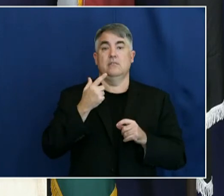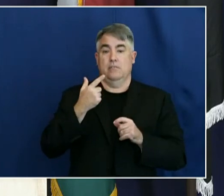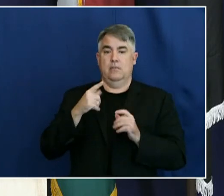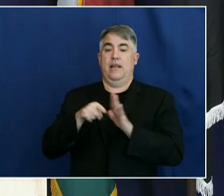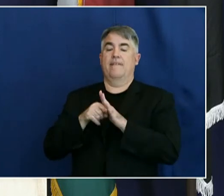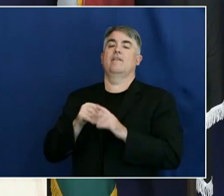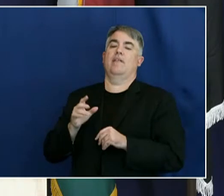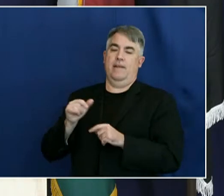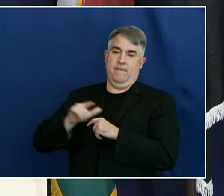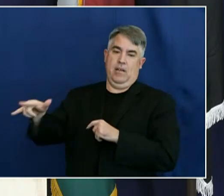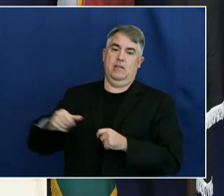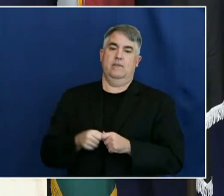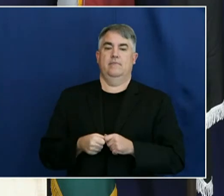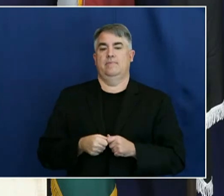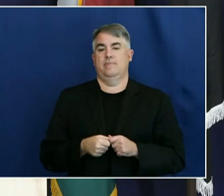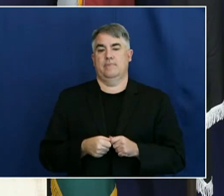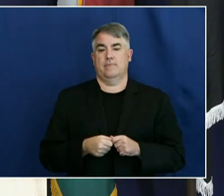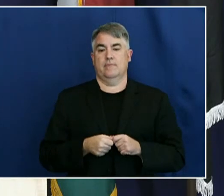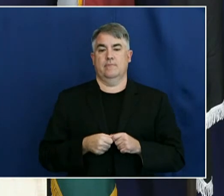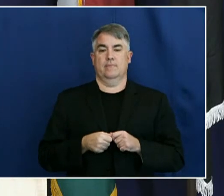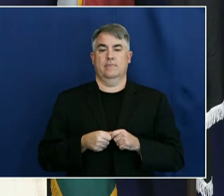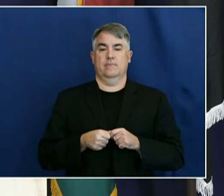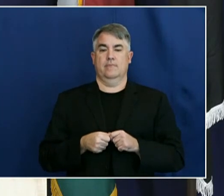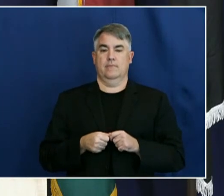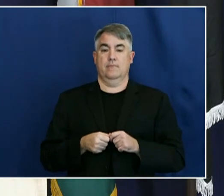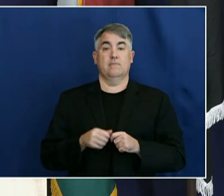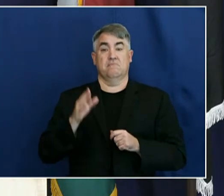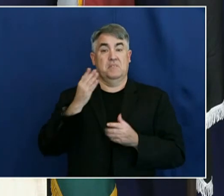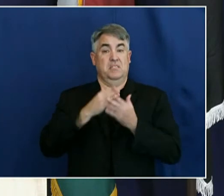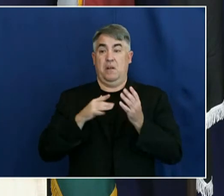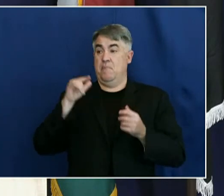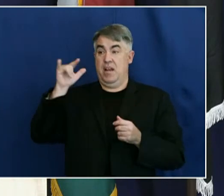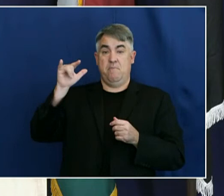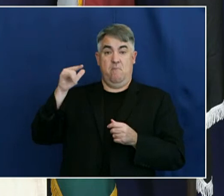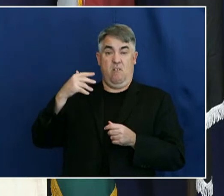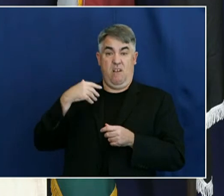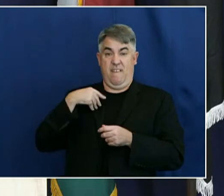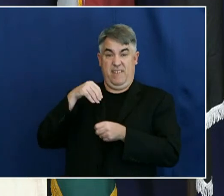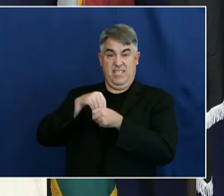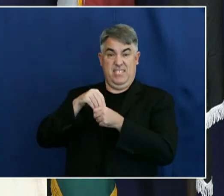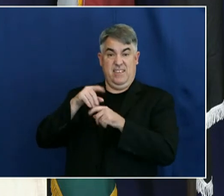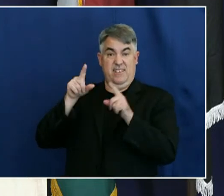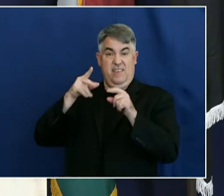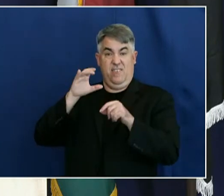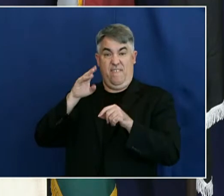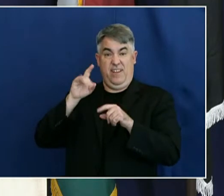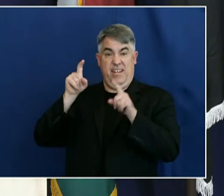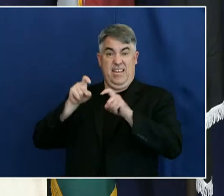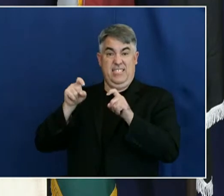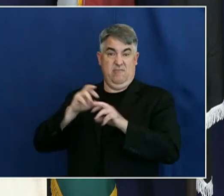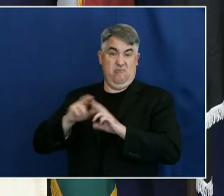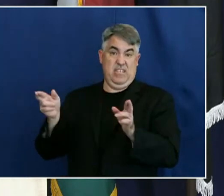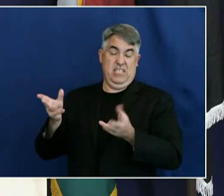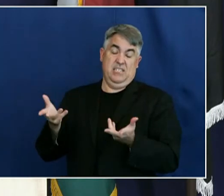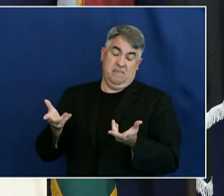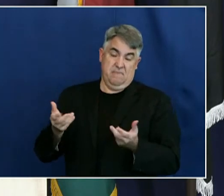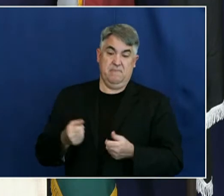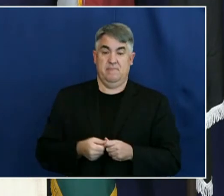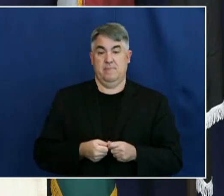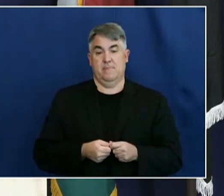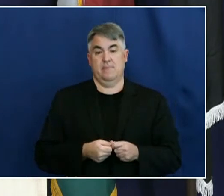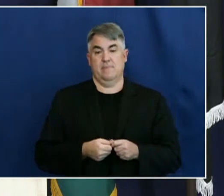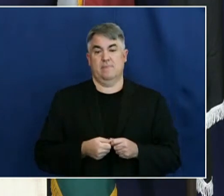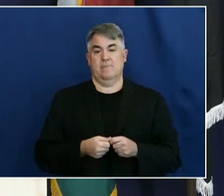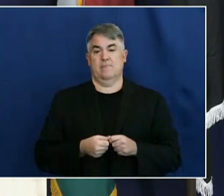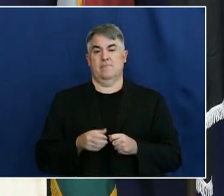testing capabilities at their respective airports. So just know the regulations for the locations that you're traveling to, but again, there are